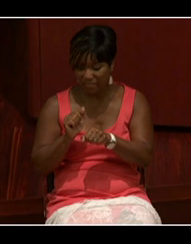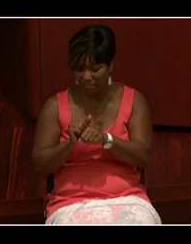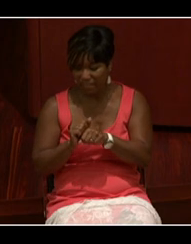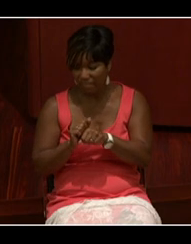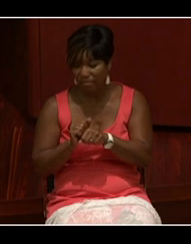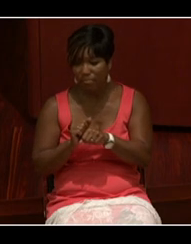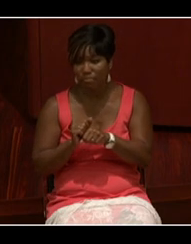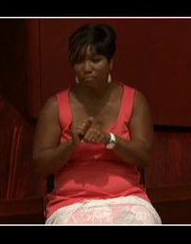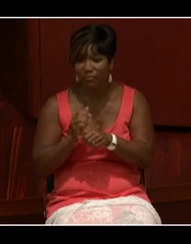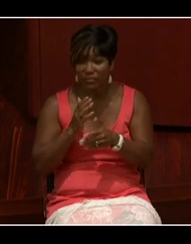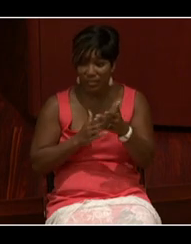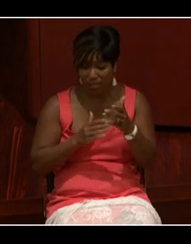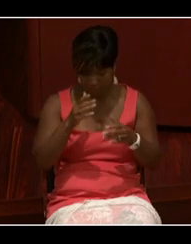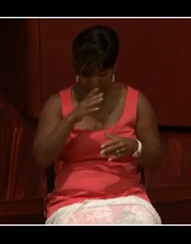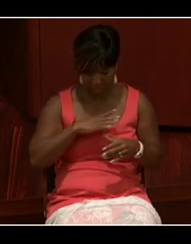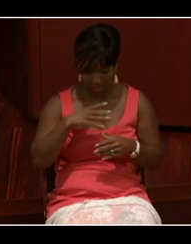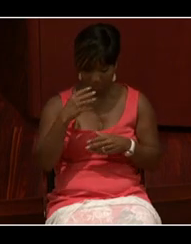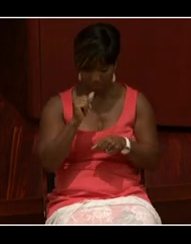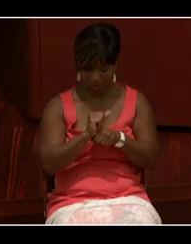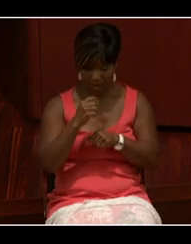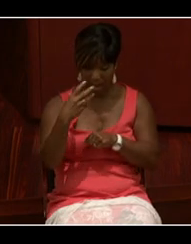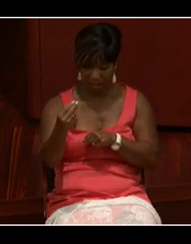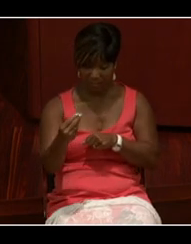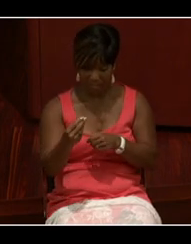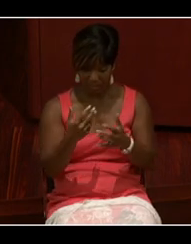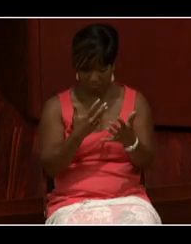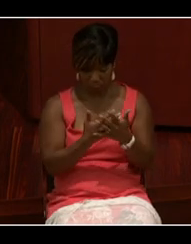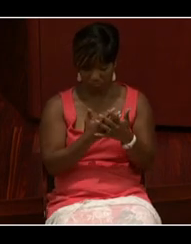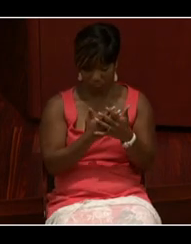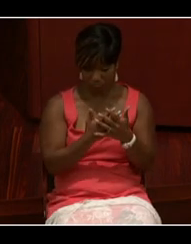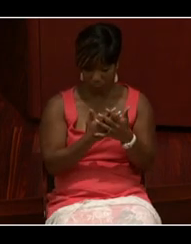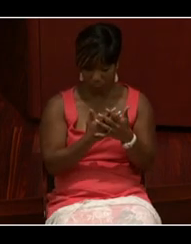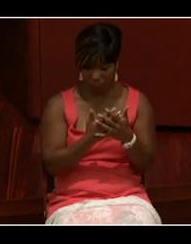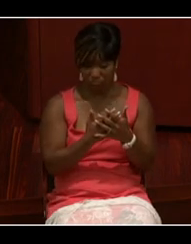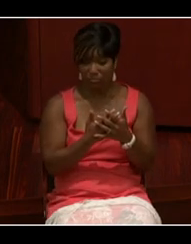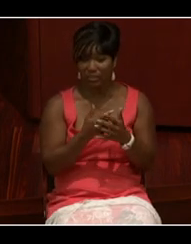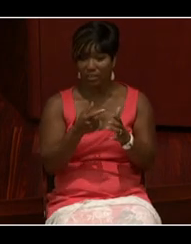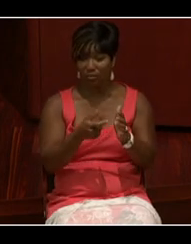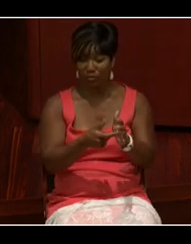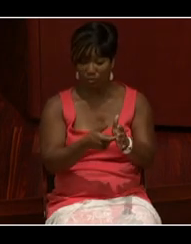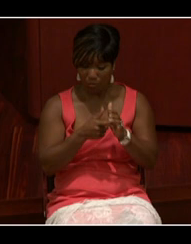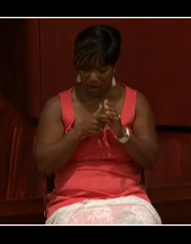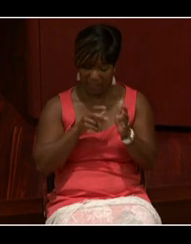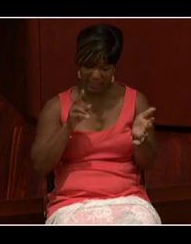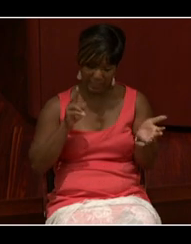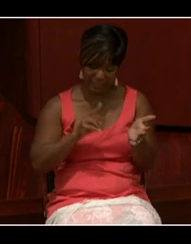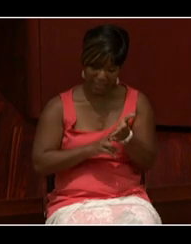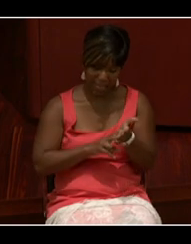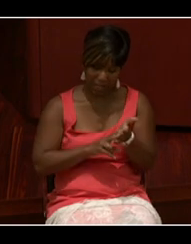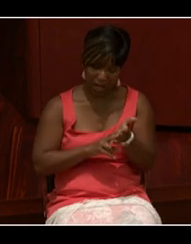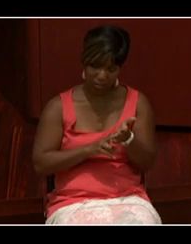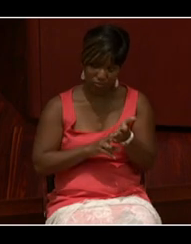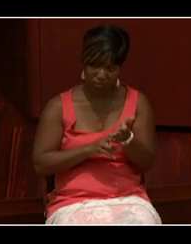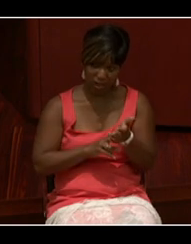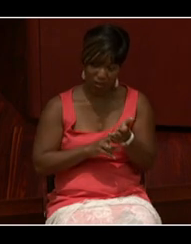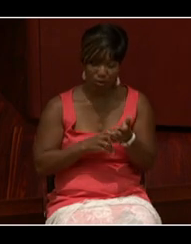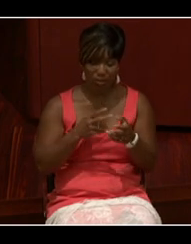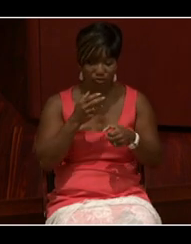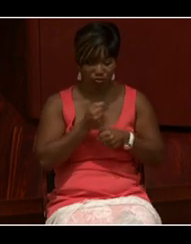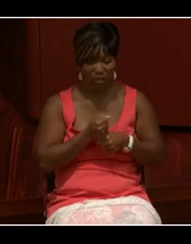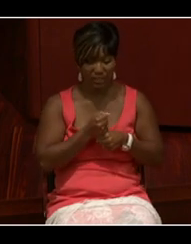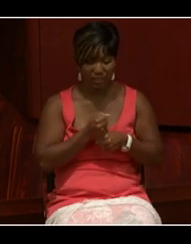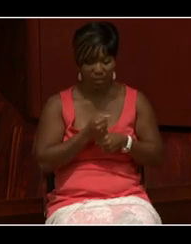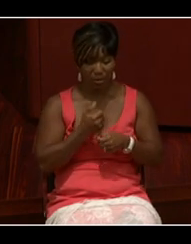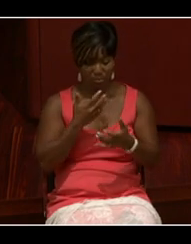some of the men worked outside of the prison walls without supervision, they were required to sign a contract or a trustee prisoner's agreement.